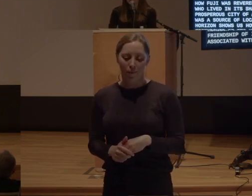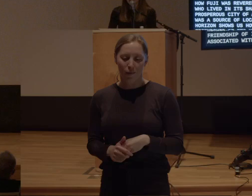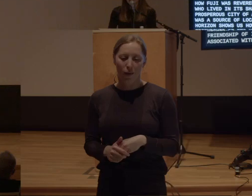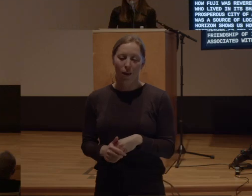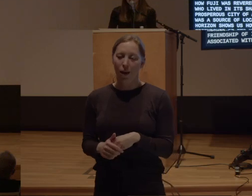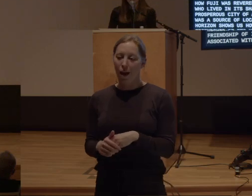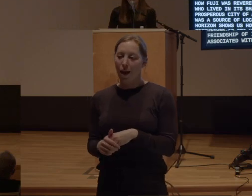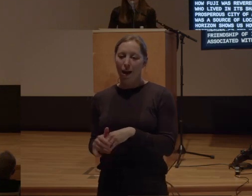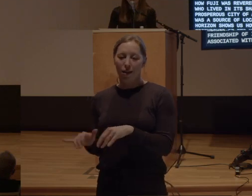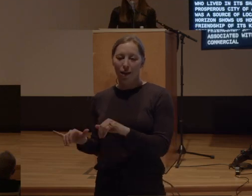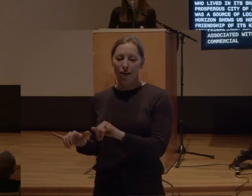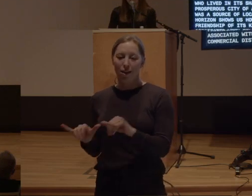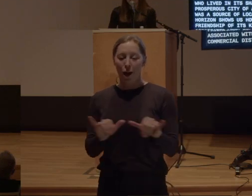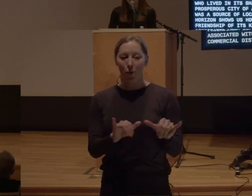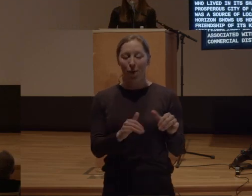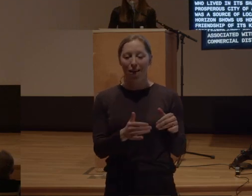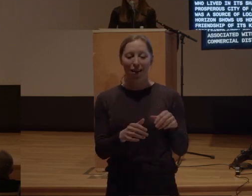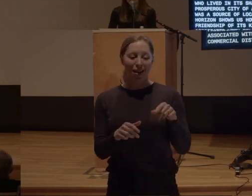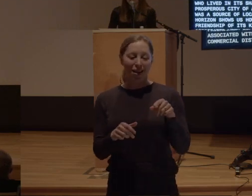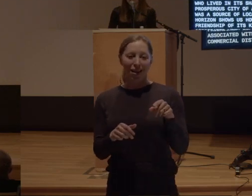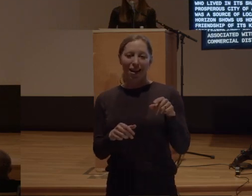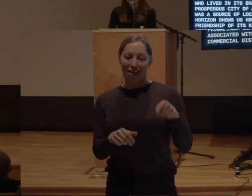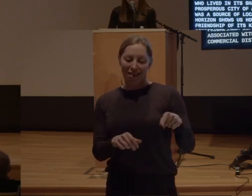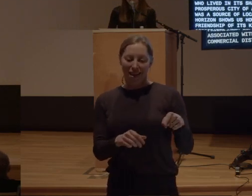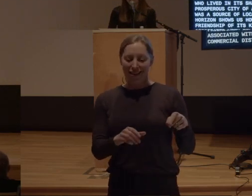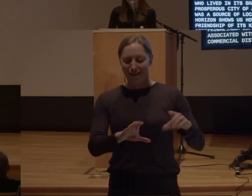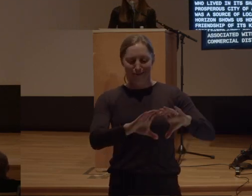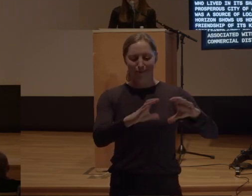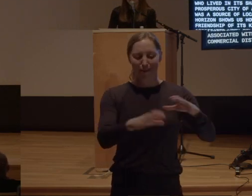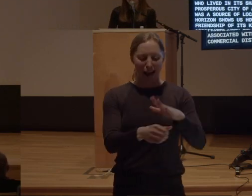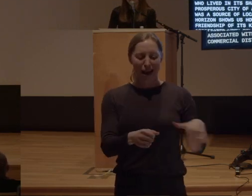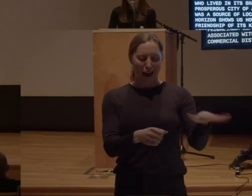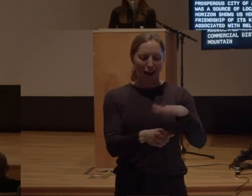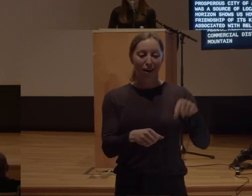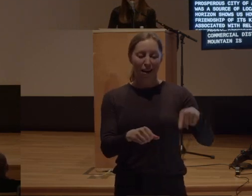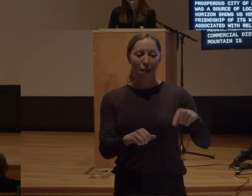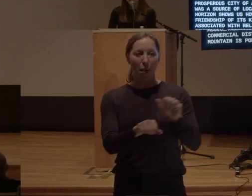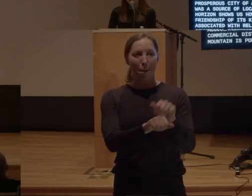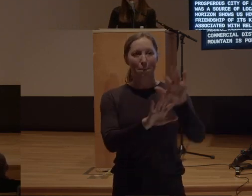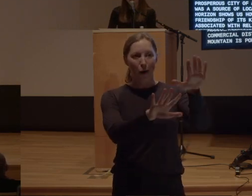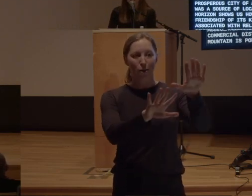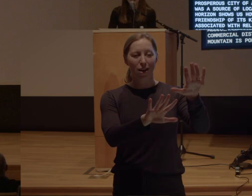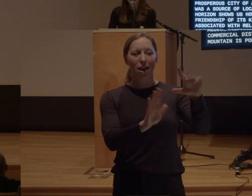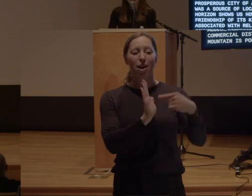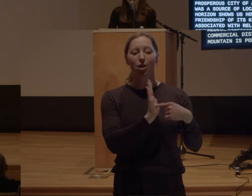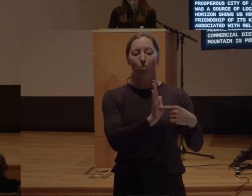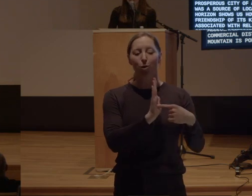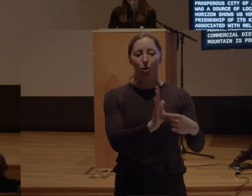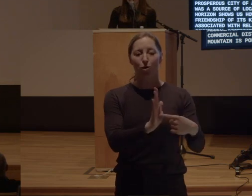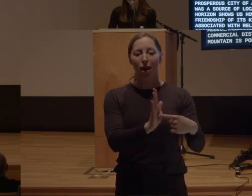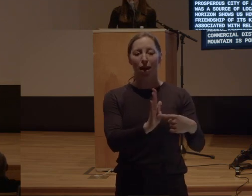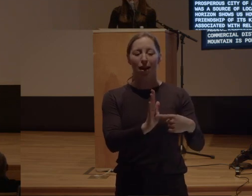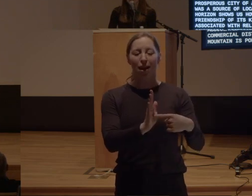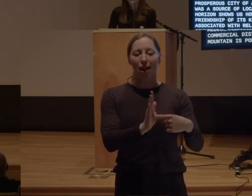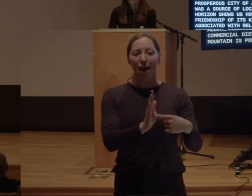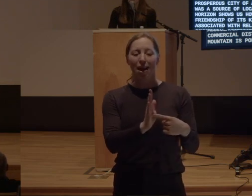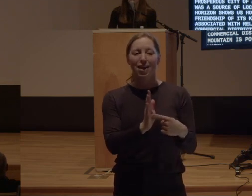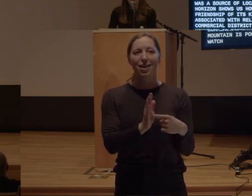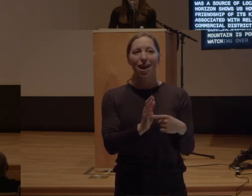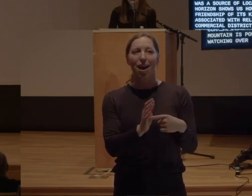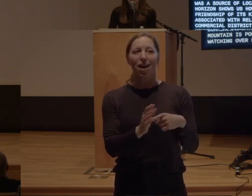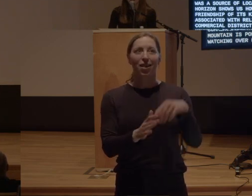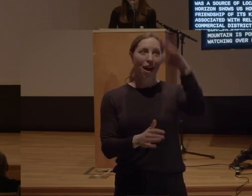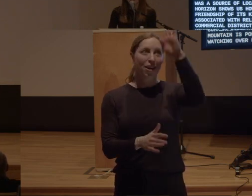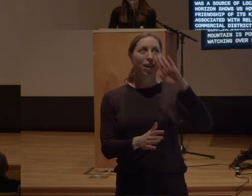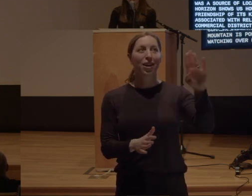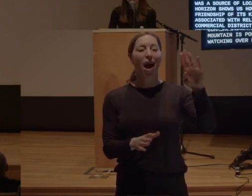busy commercial district of Nihonbashi on the left, the mountain is portrayed as a kind of guardian deity, watching over day-to-day